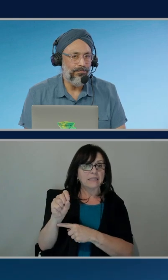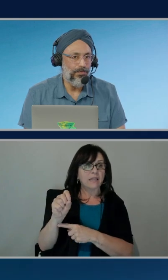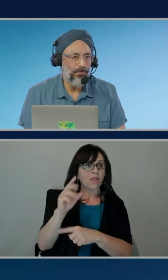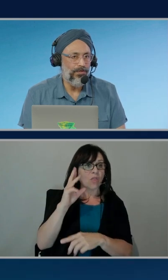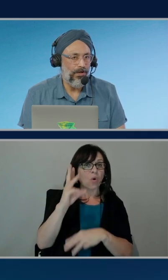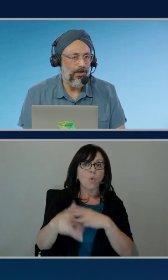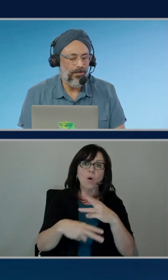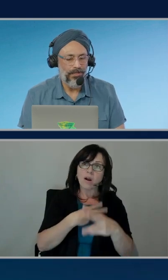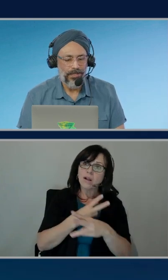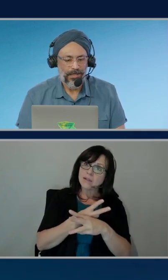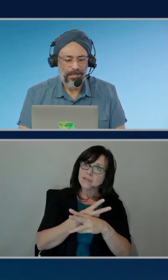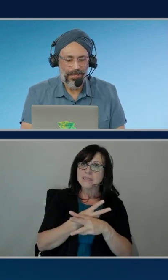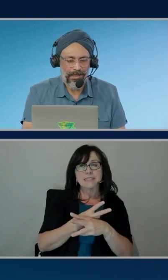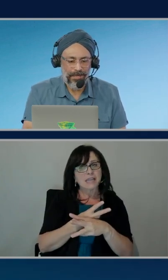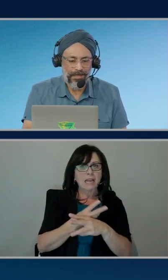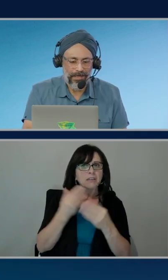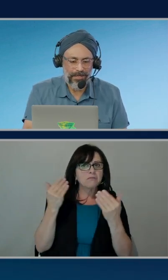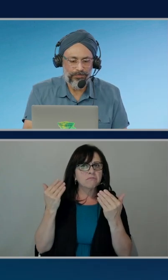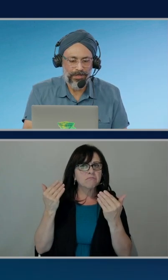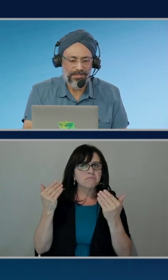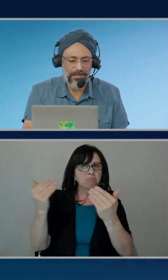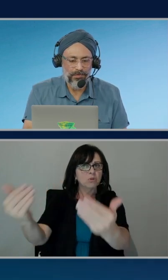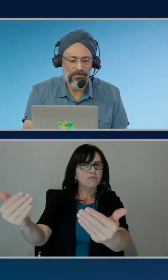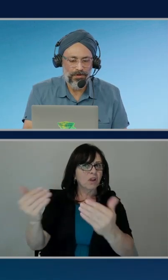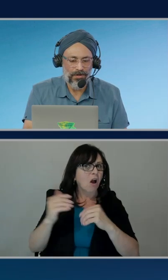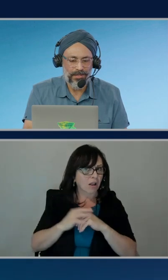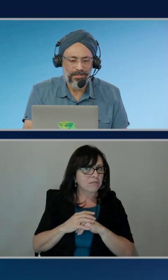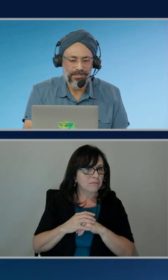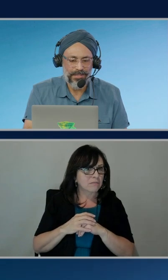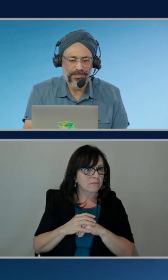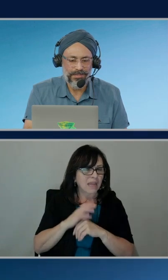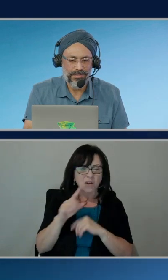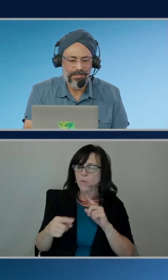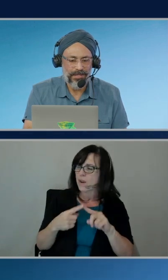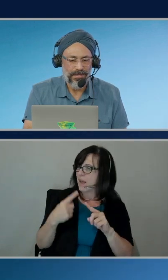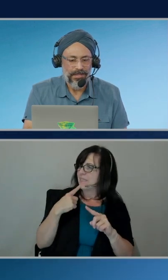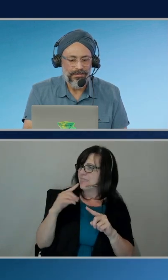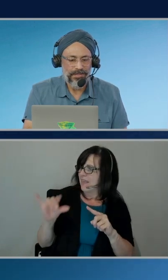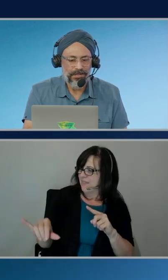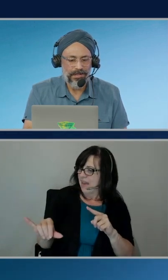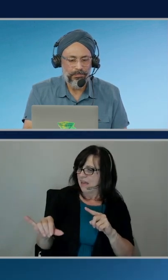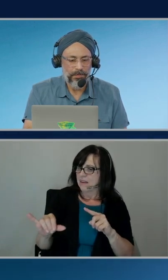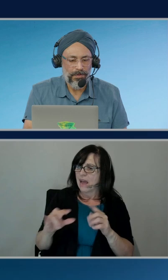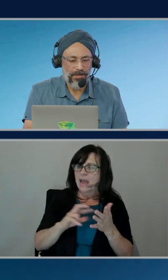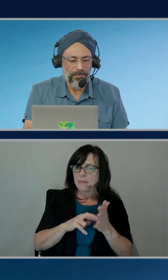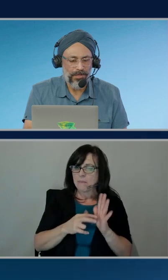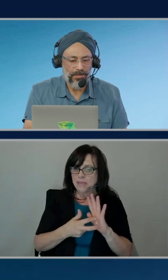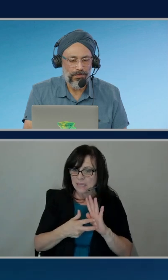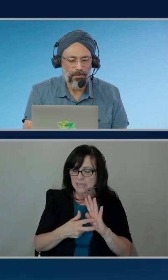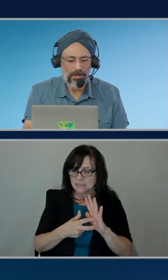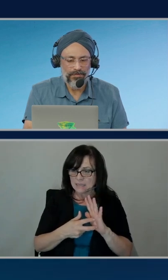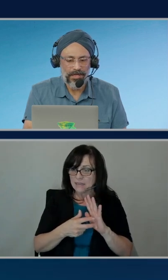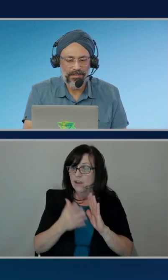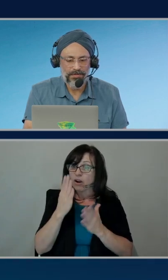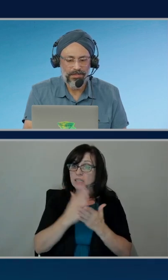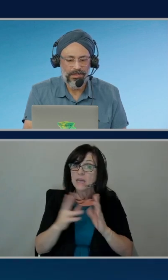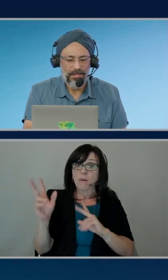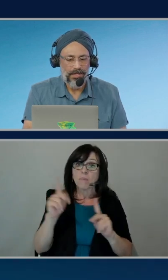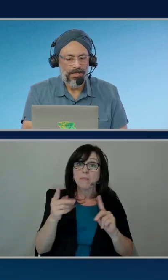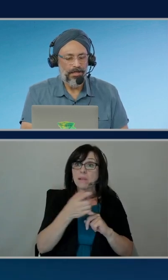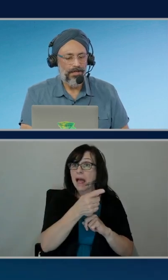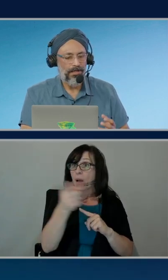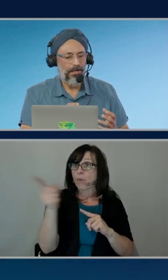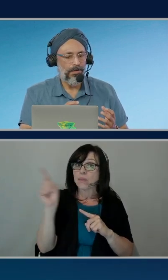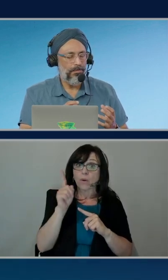kind of moved on. Okay. And when I say moved on, in the sense is that there are people out there who have